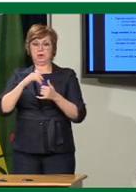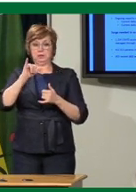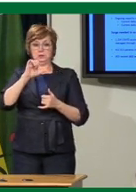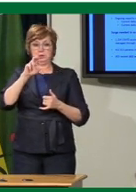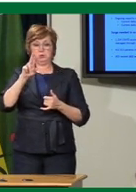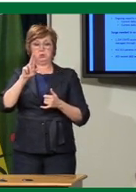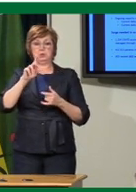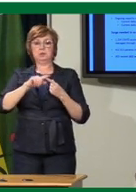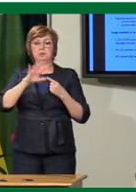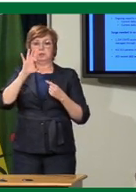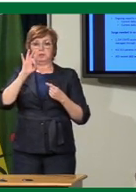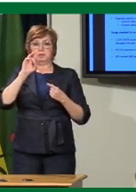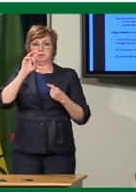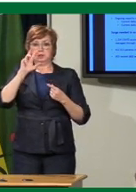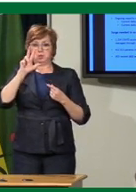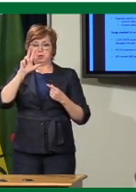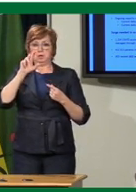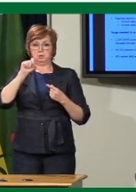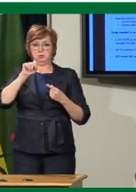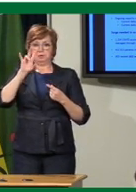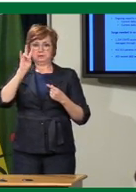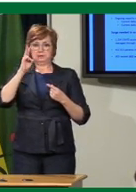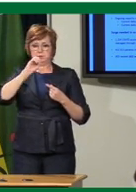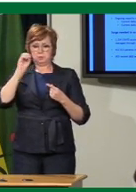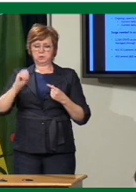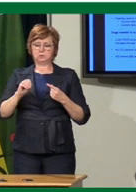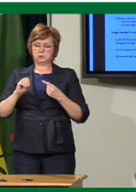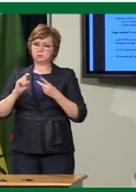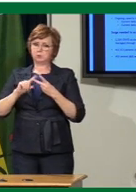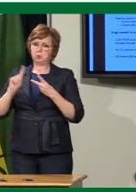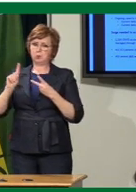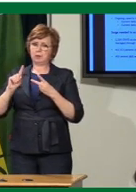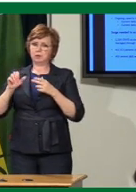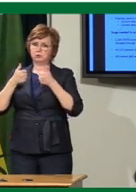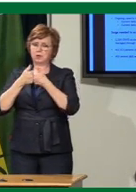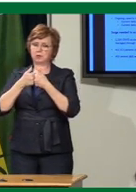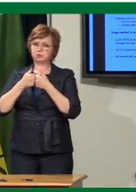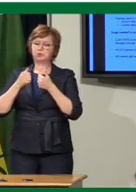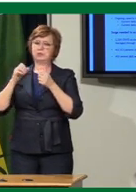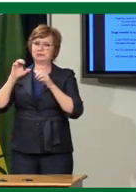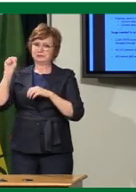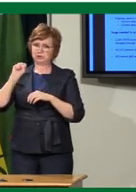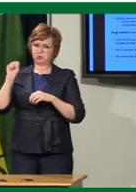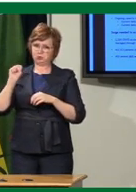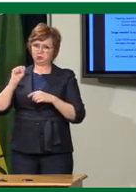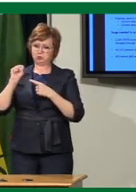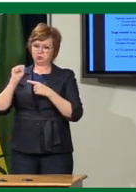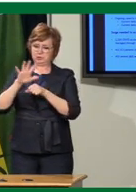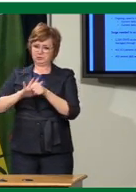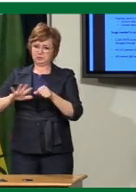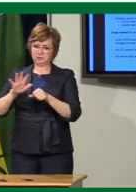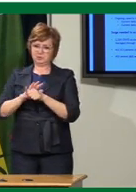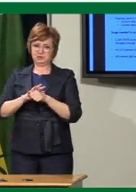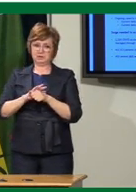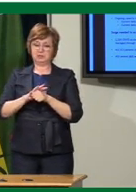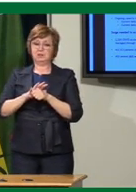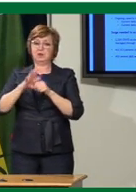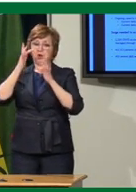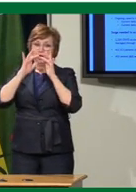have significant ongoing capacity challenges in Saskatoon with our inpatient demand at about 105%